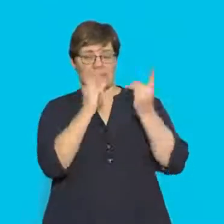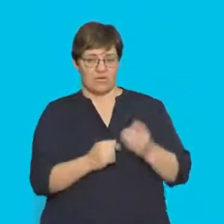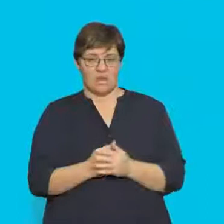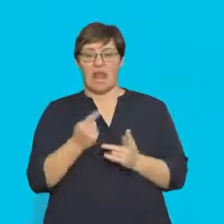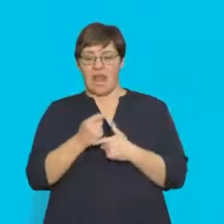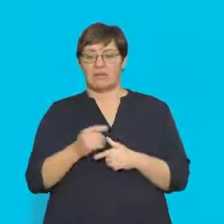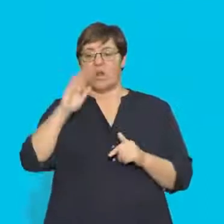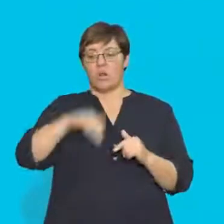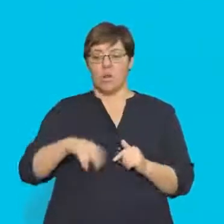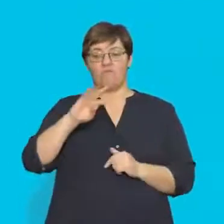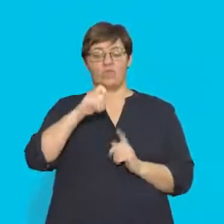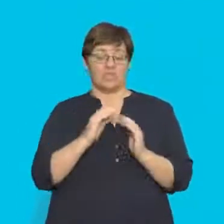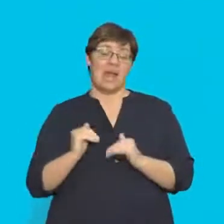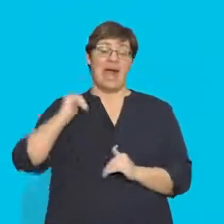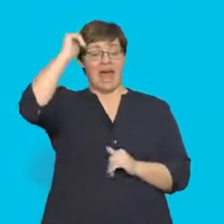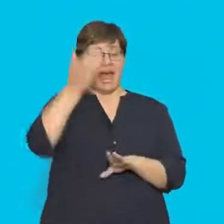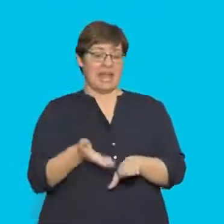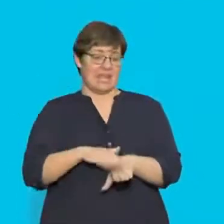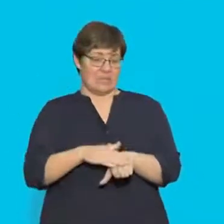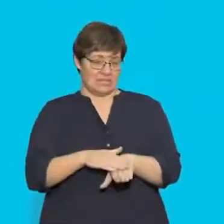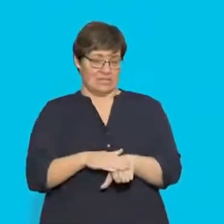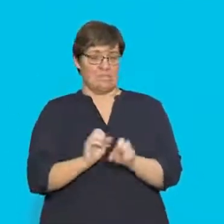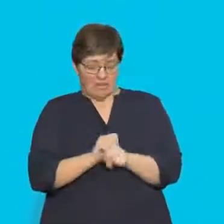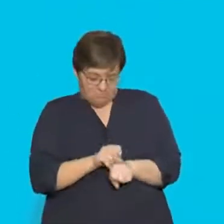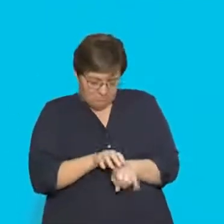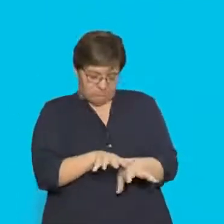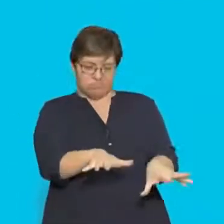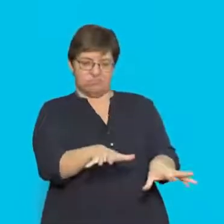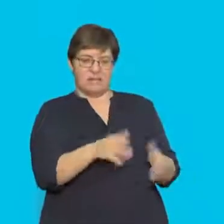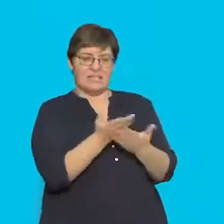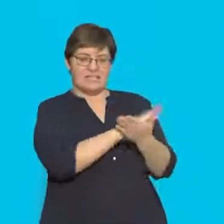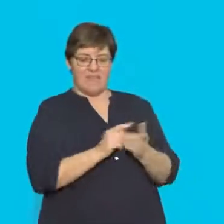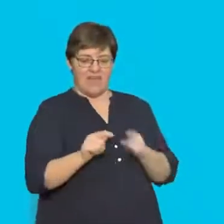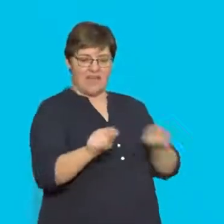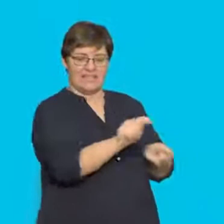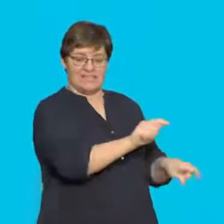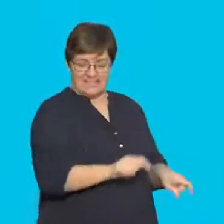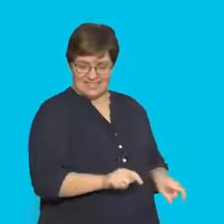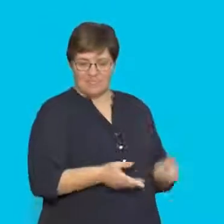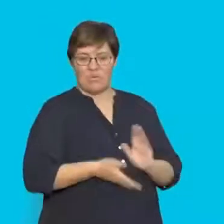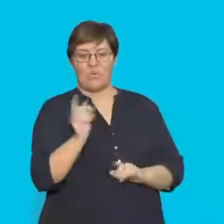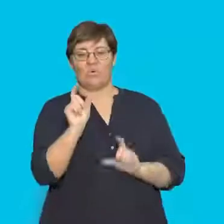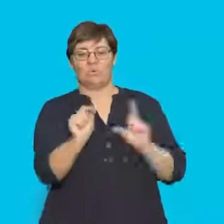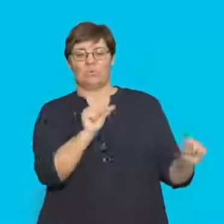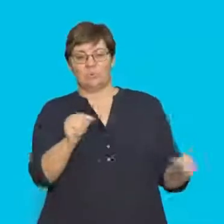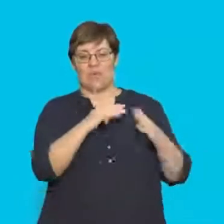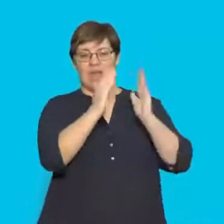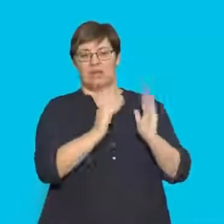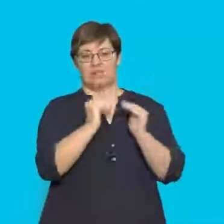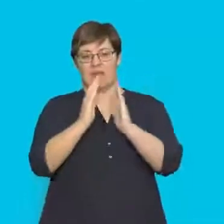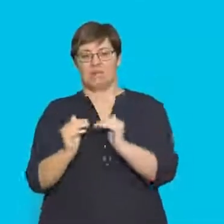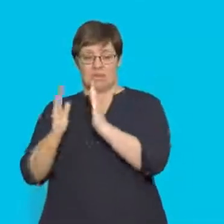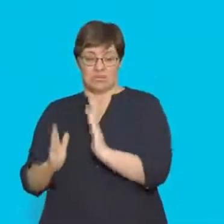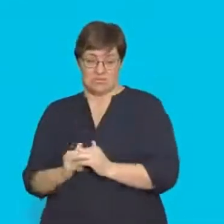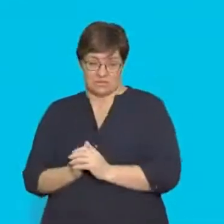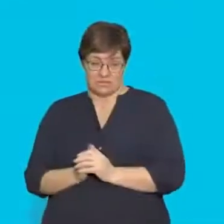use a lower voltage and a high current that gets divided by each of the places that it's going to, each of the houses that it's